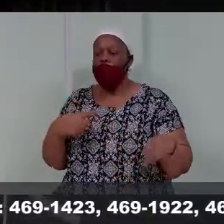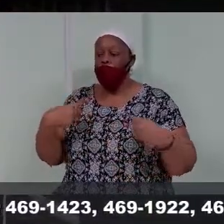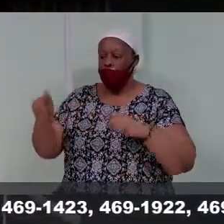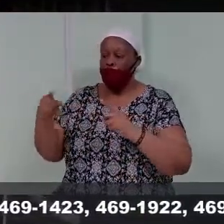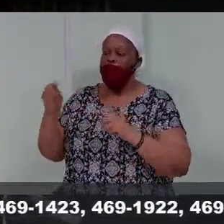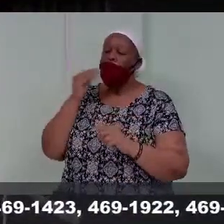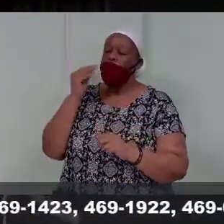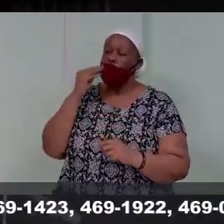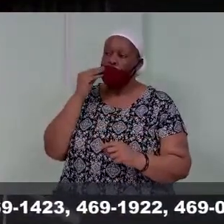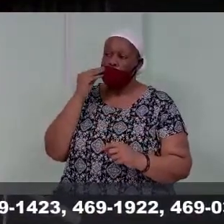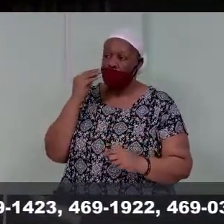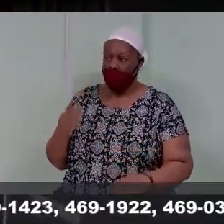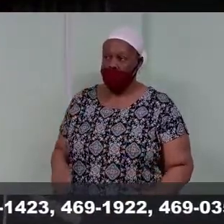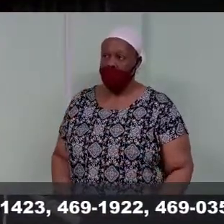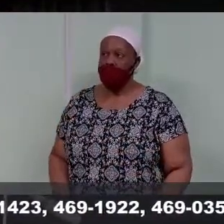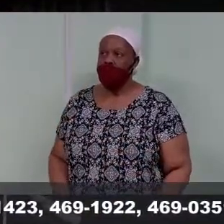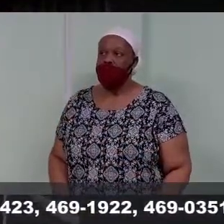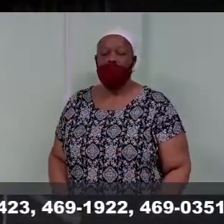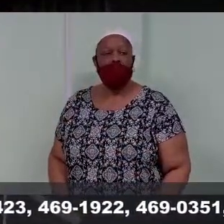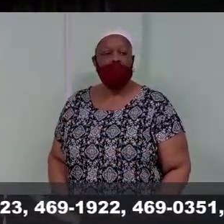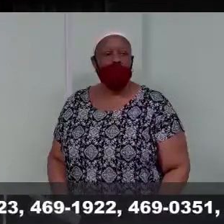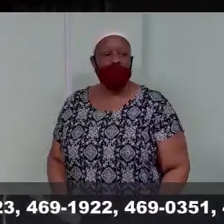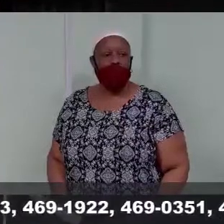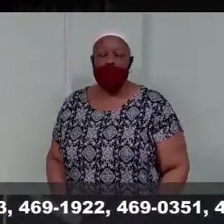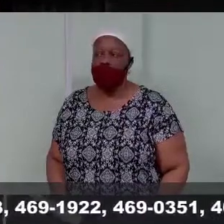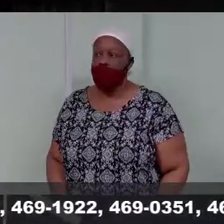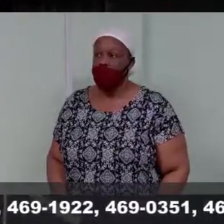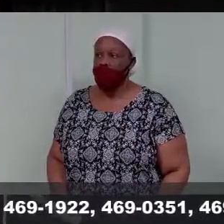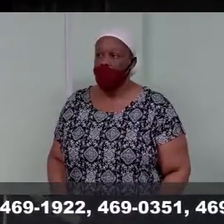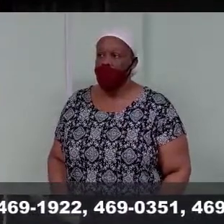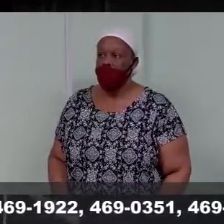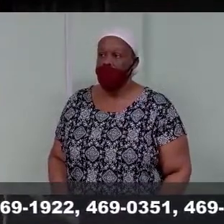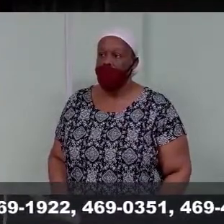He would have to make, whether you shut down the event and cause